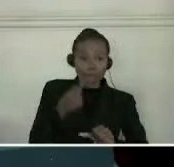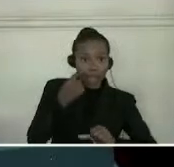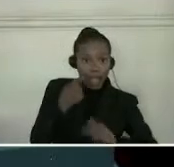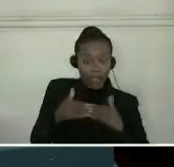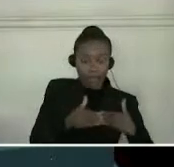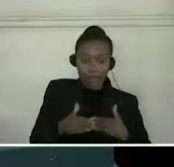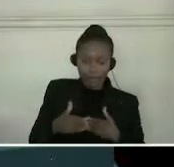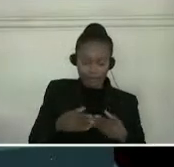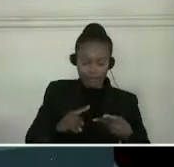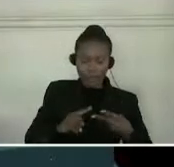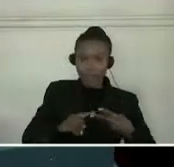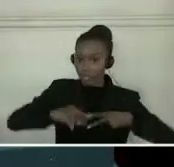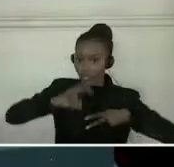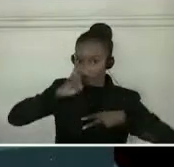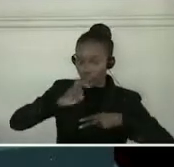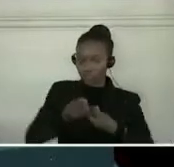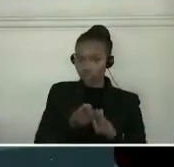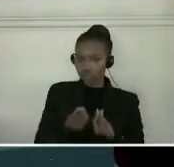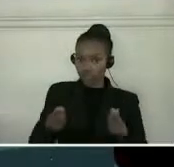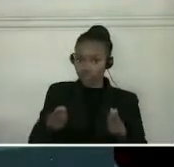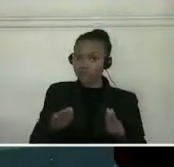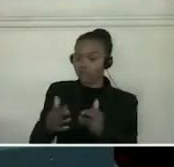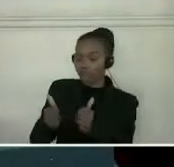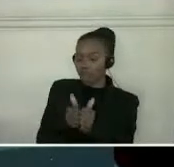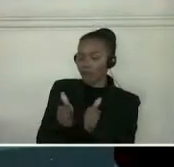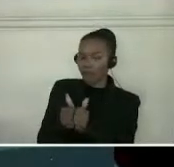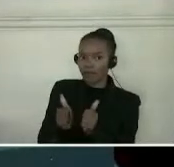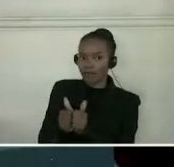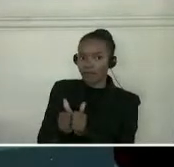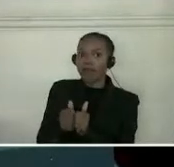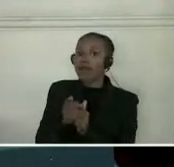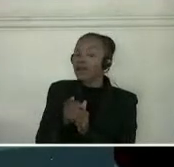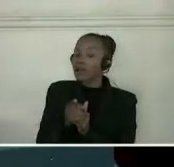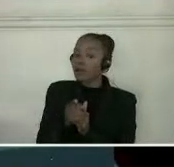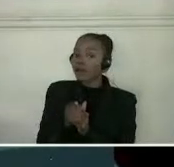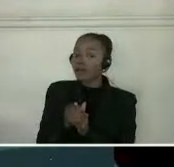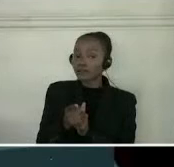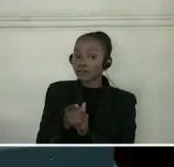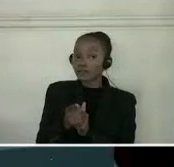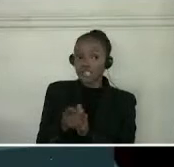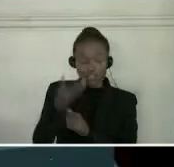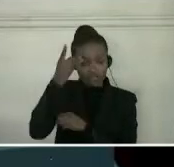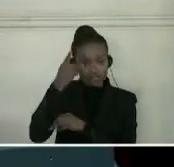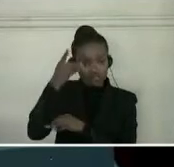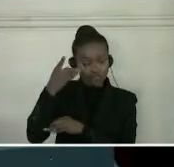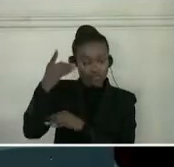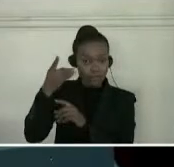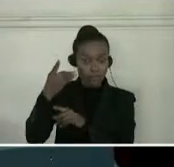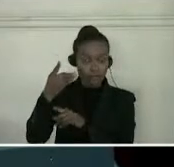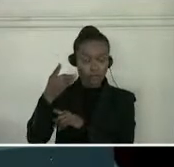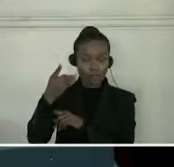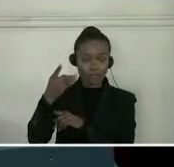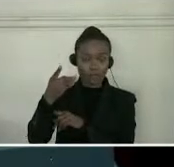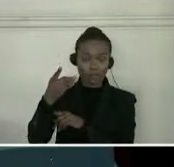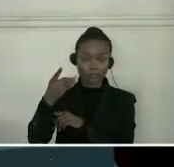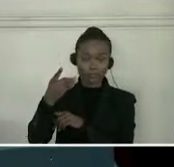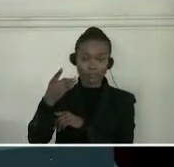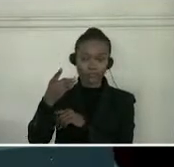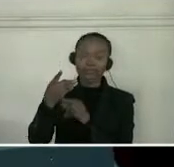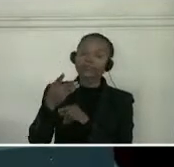partnering have been established with the dare to dream energy and